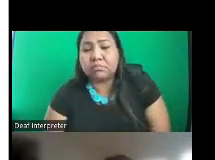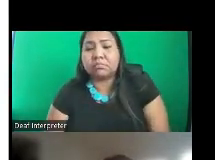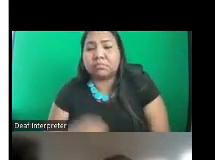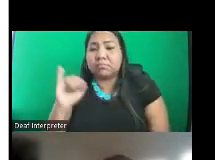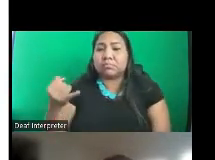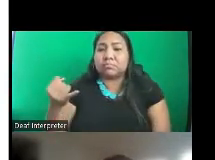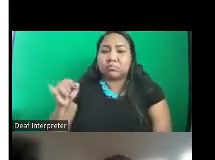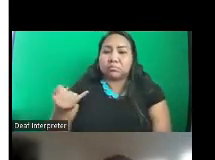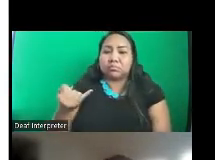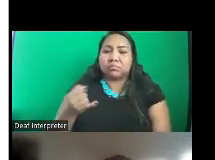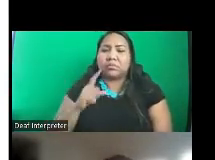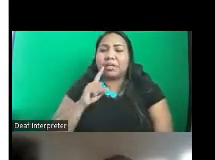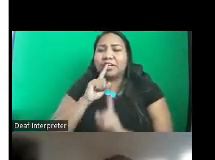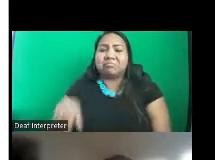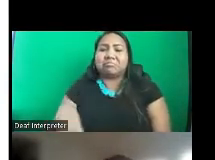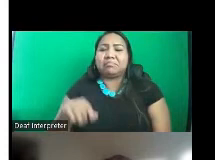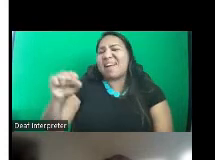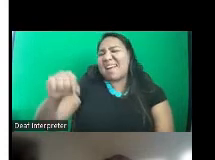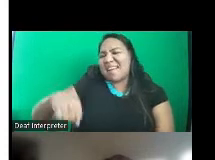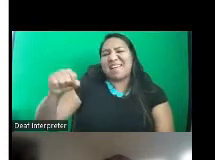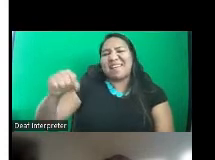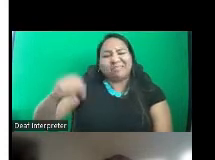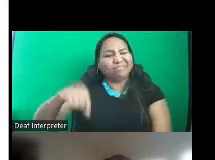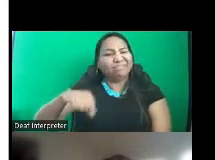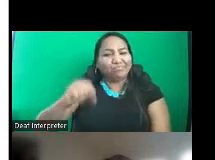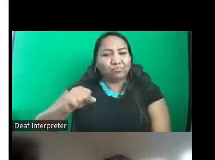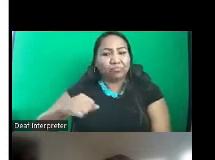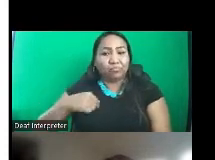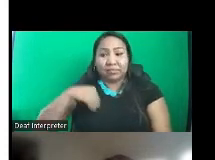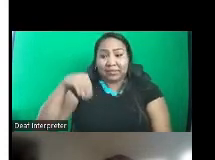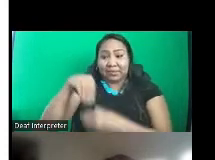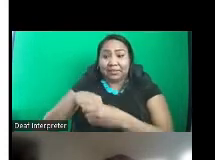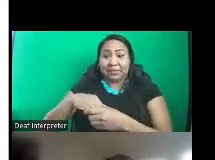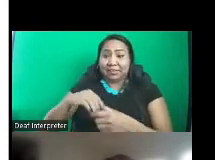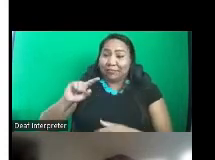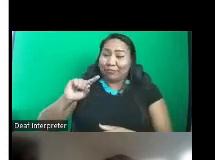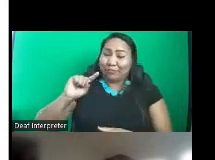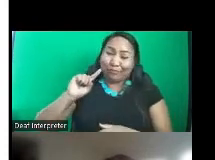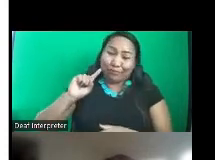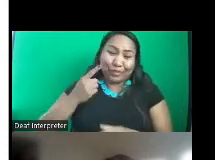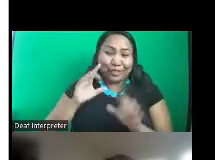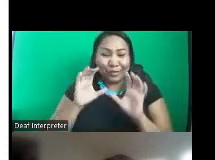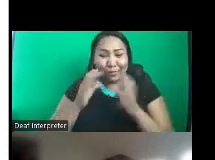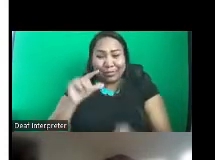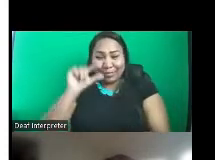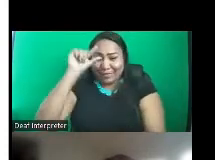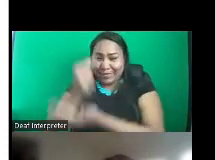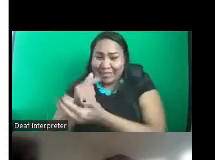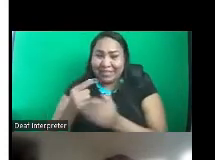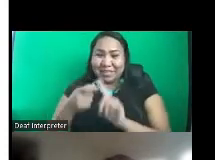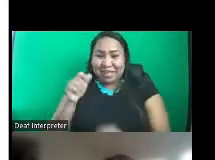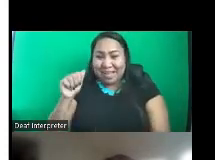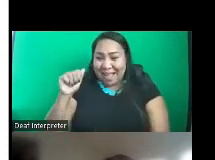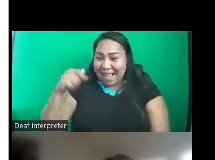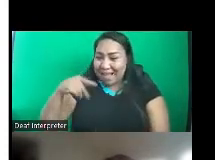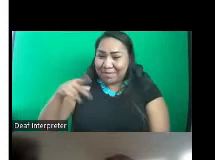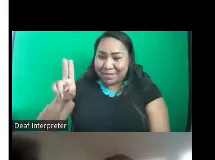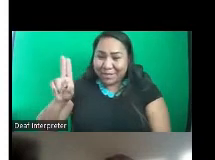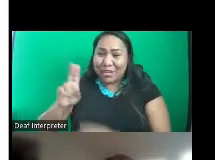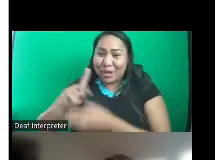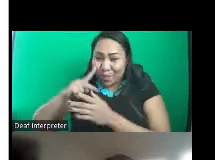first graduating cohort of the nursing program at APU. And so what I